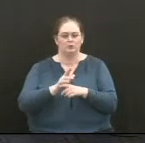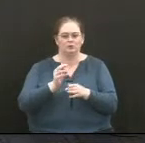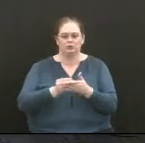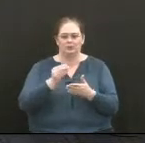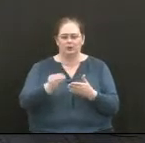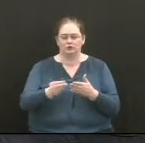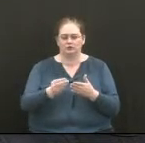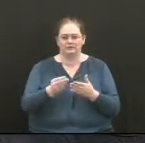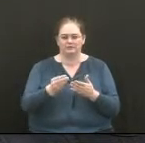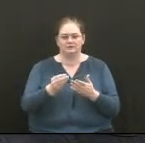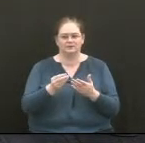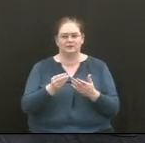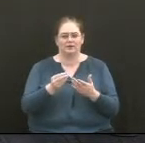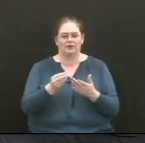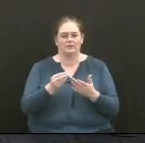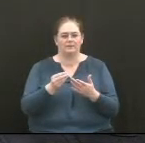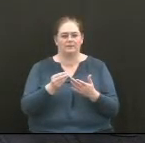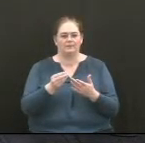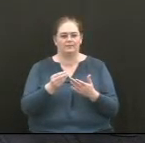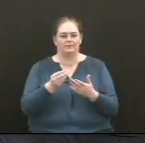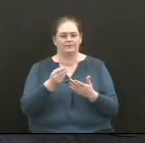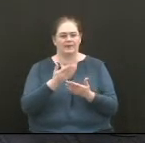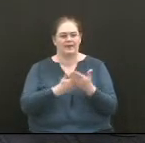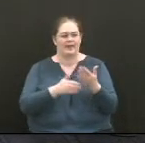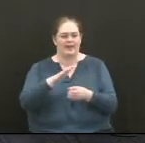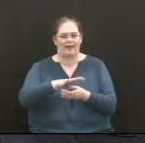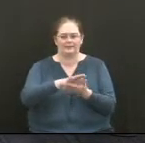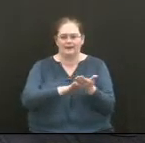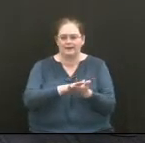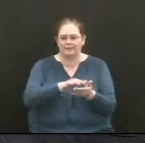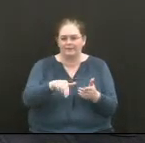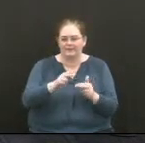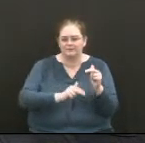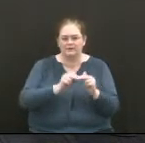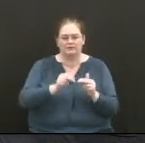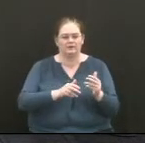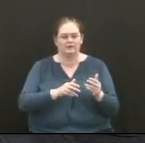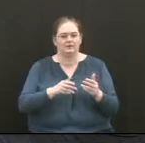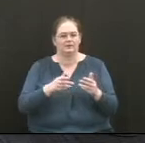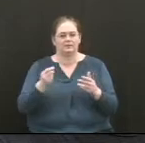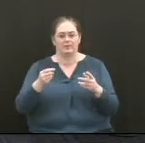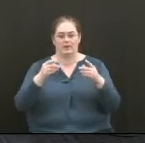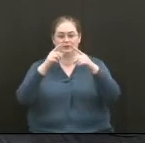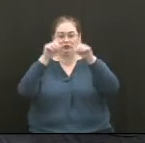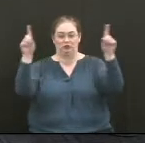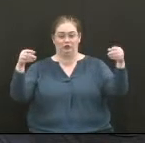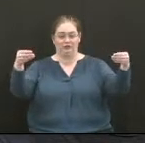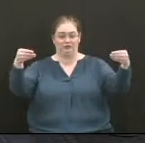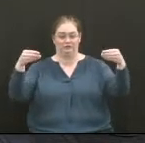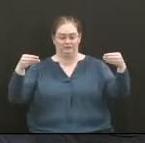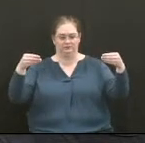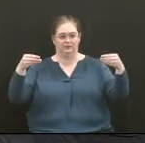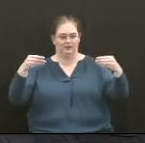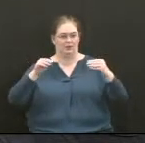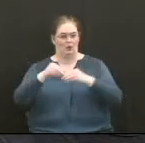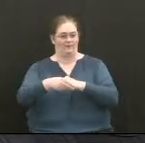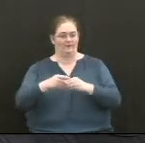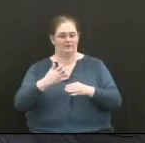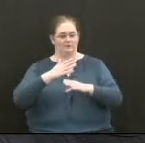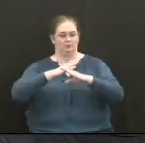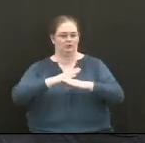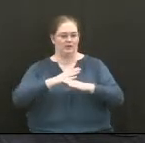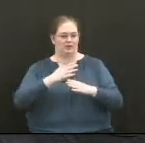purchase you know, hand sanitizer for this building. We've used it to purchase, you know, plexiglass shields that have gone in our offices to protect our